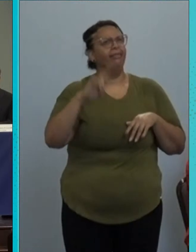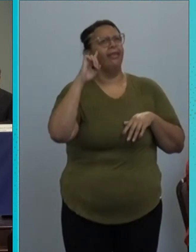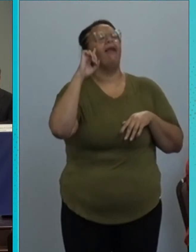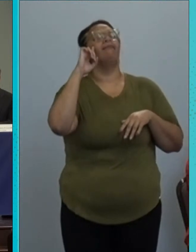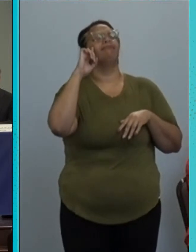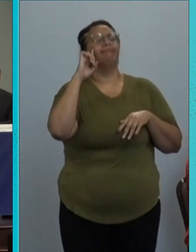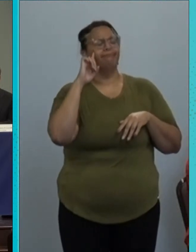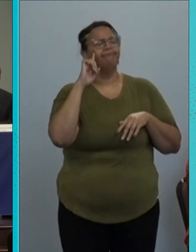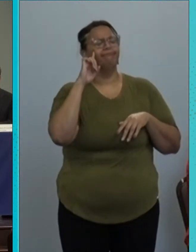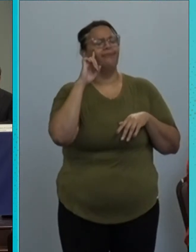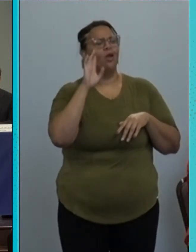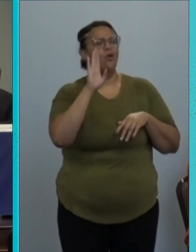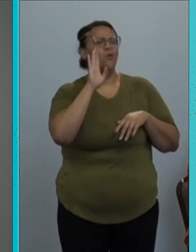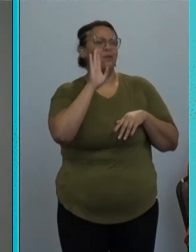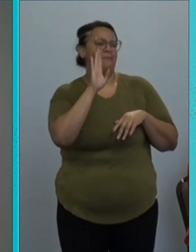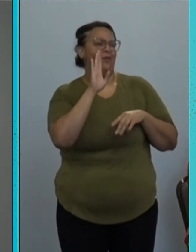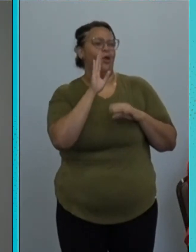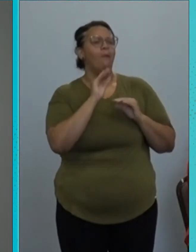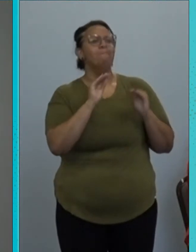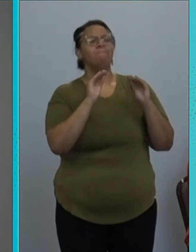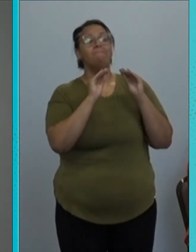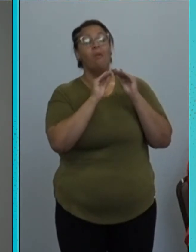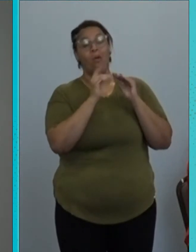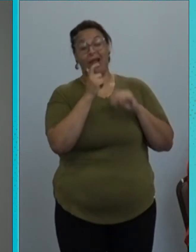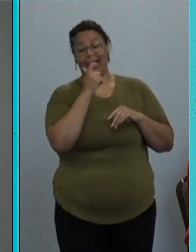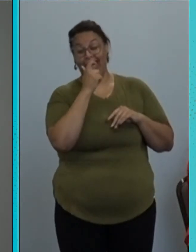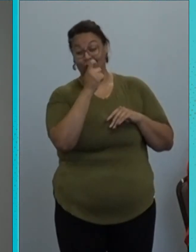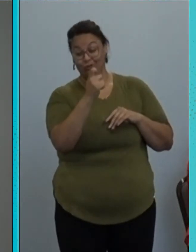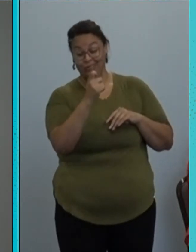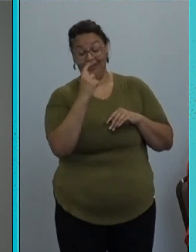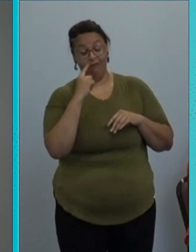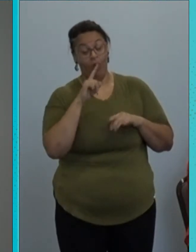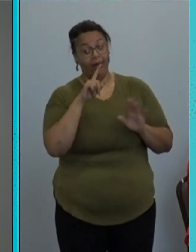will be maybe more interesting to the hearing